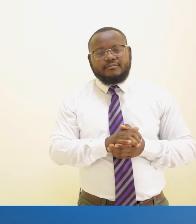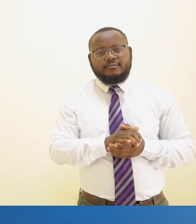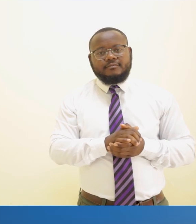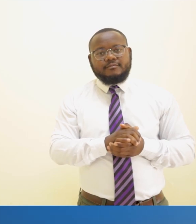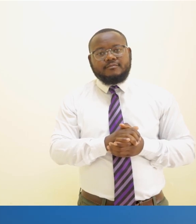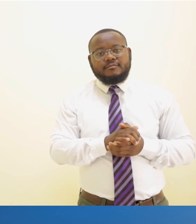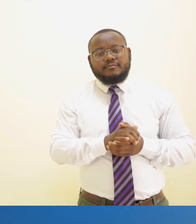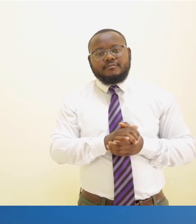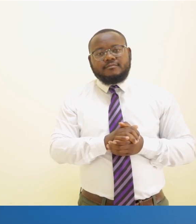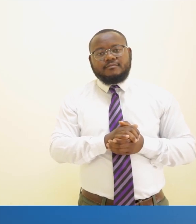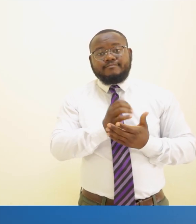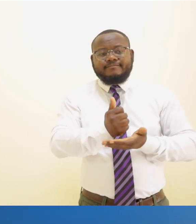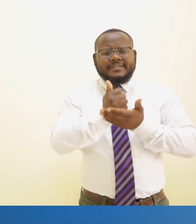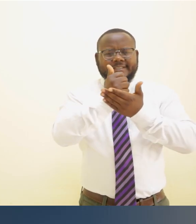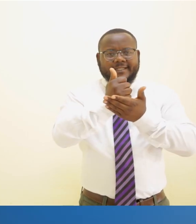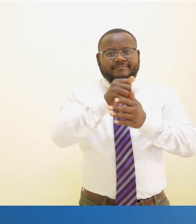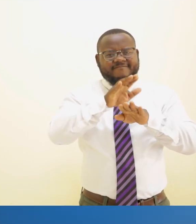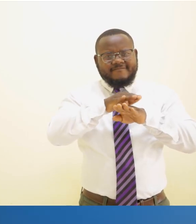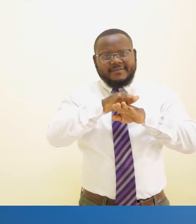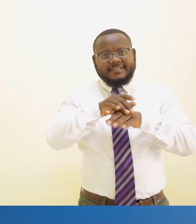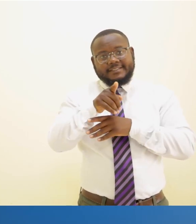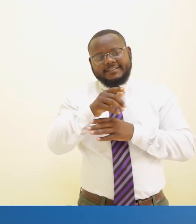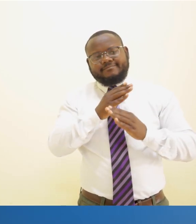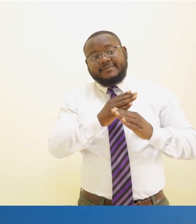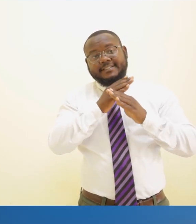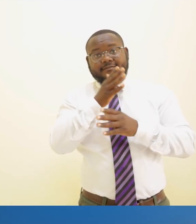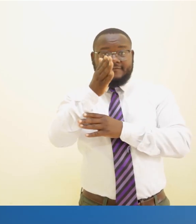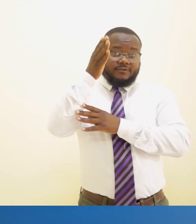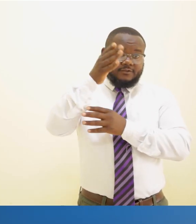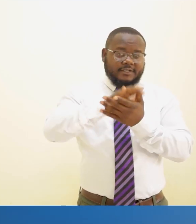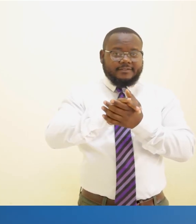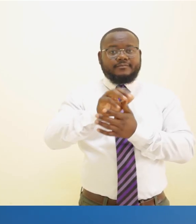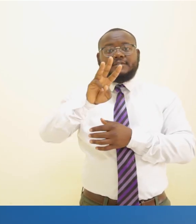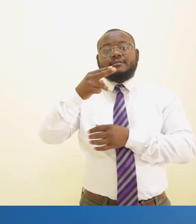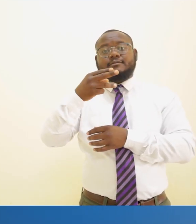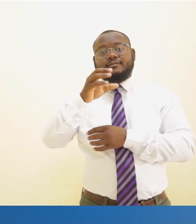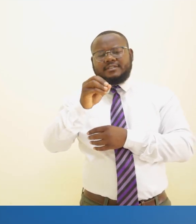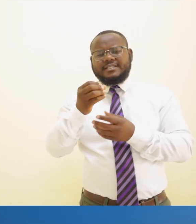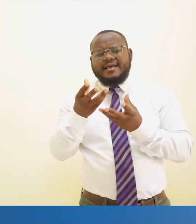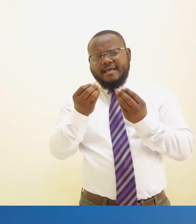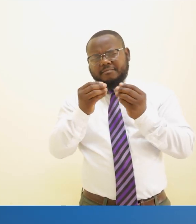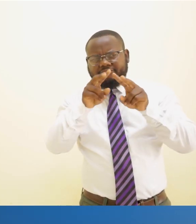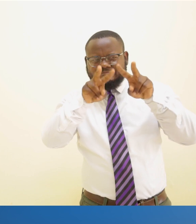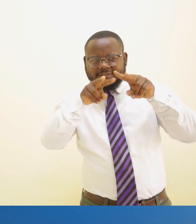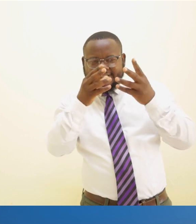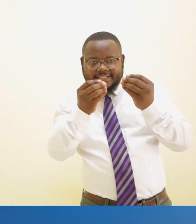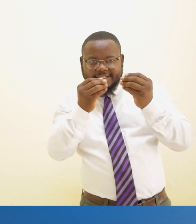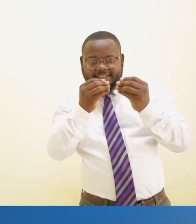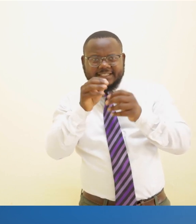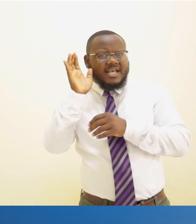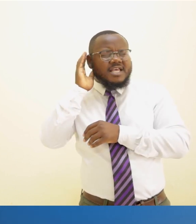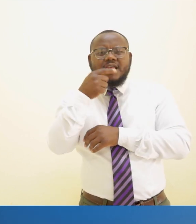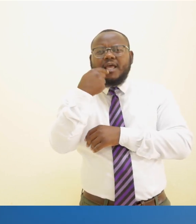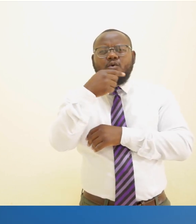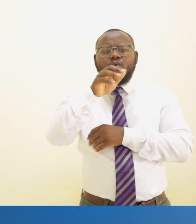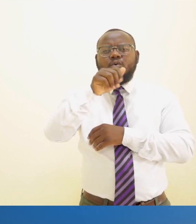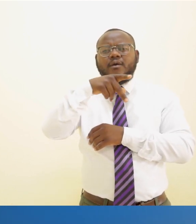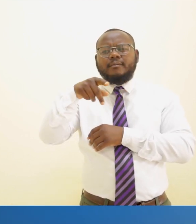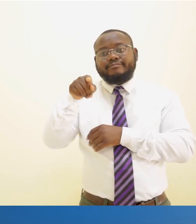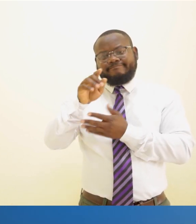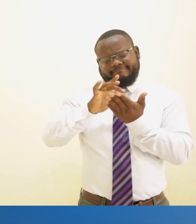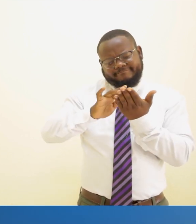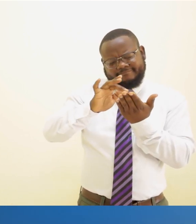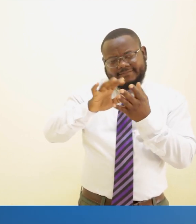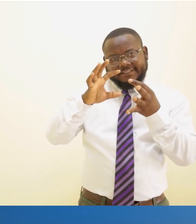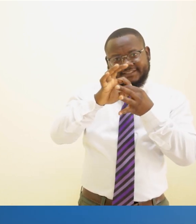Early detection saves futures. The World Health Organization has made screening easier with the Hear Who app, a free smartphone test for